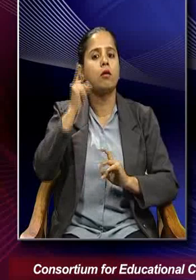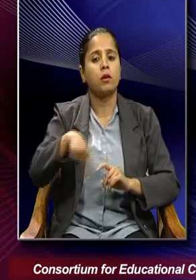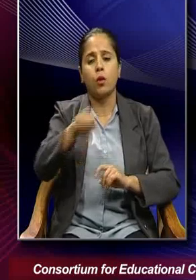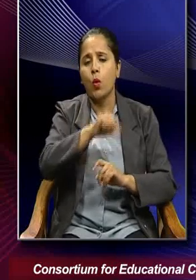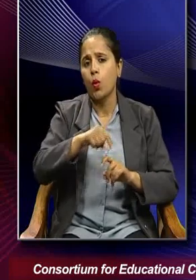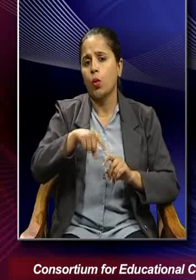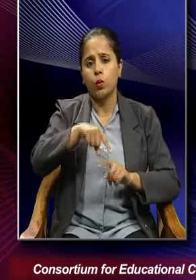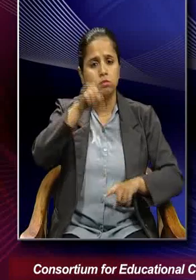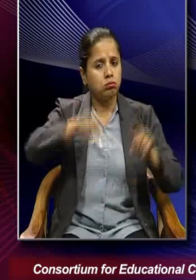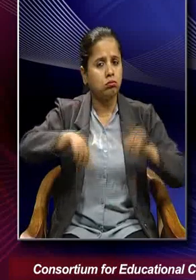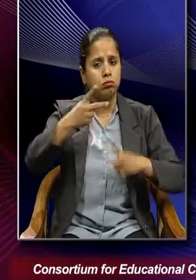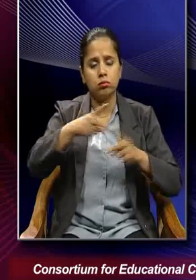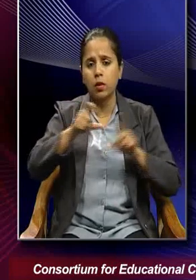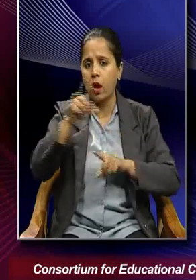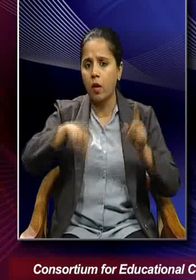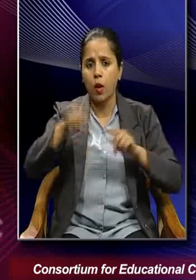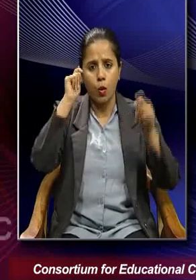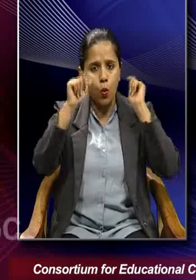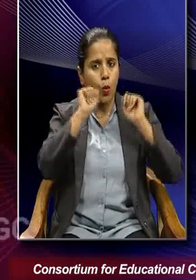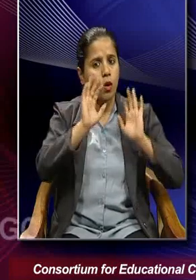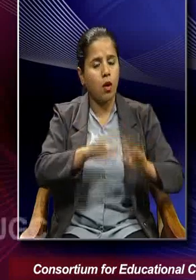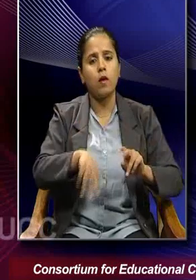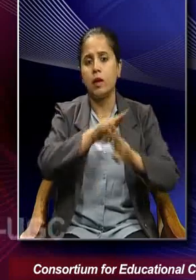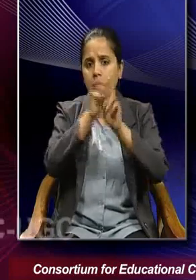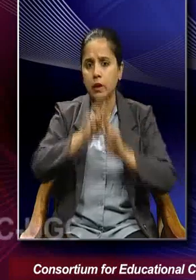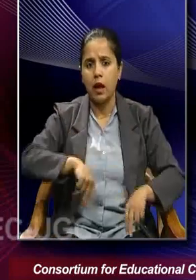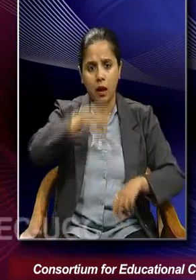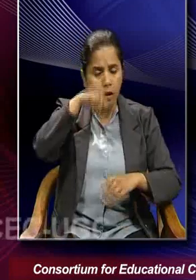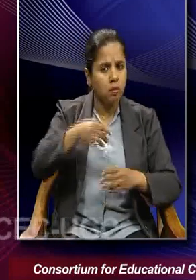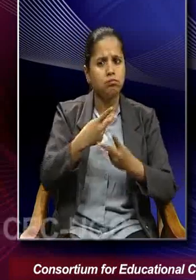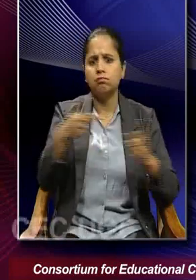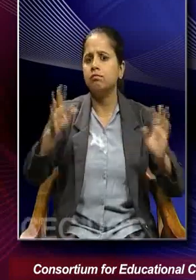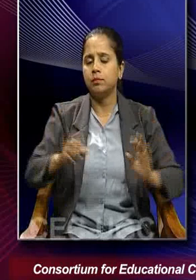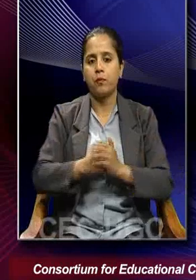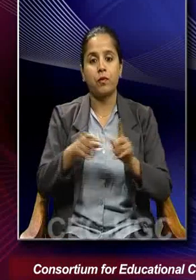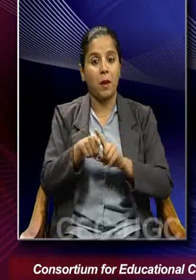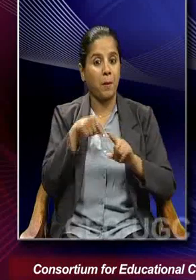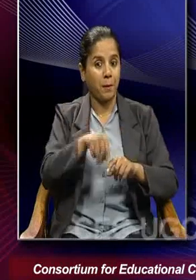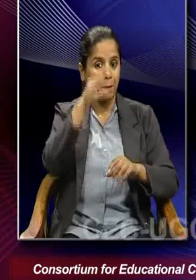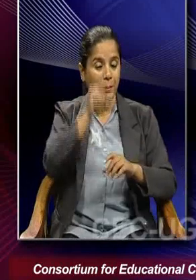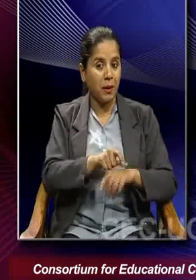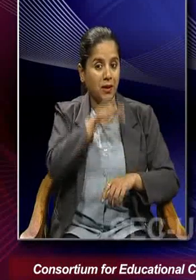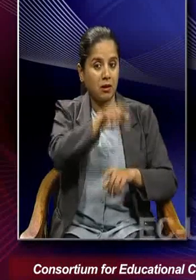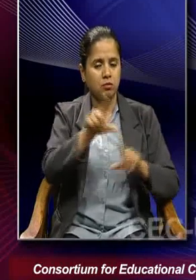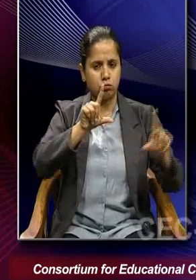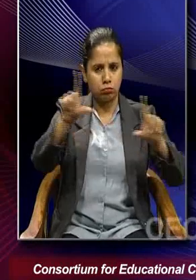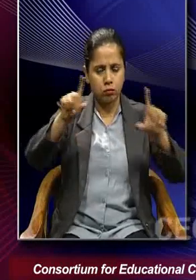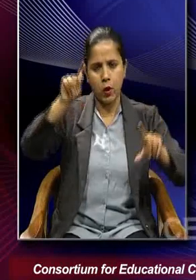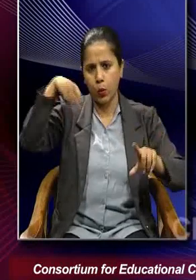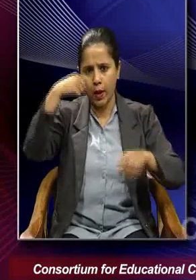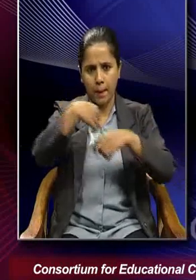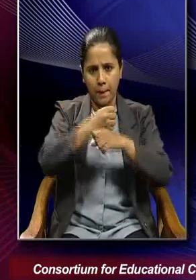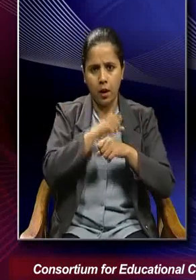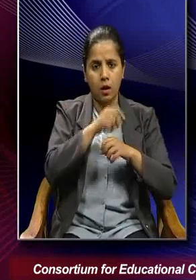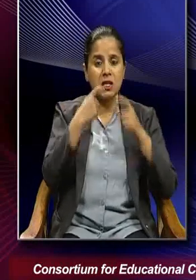the Indian as well as the international context. And some of the filmmakers like Mahesh Bhatt, who has a